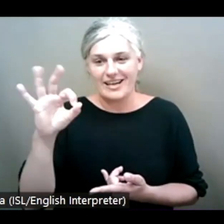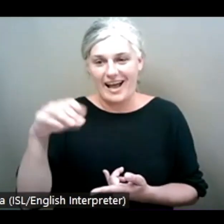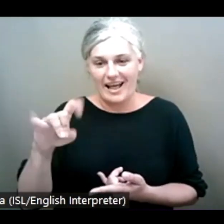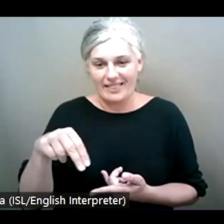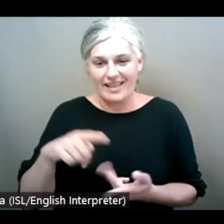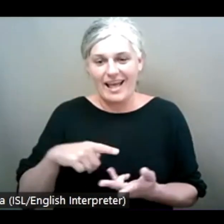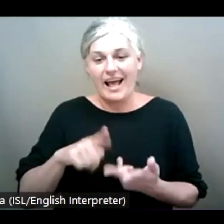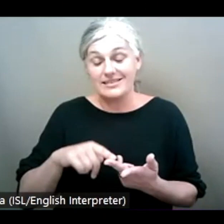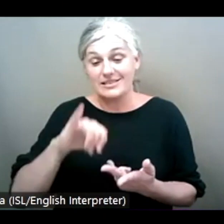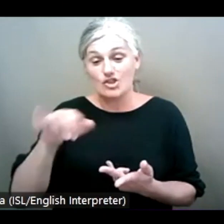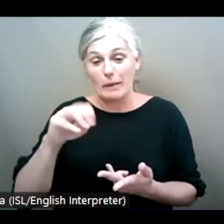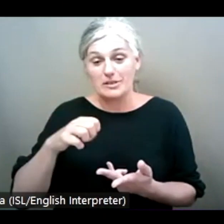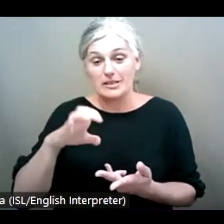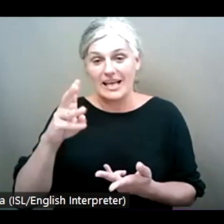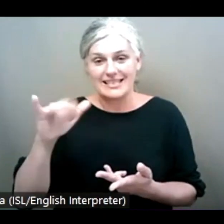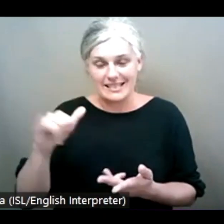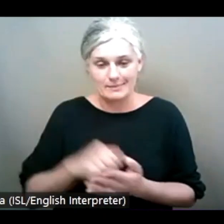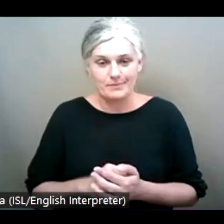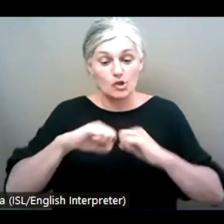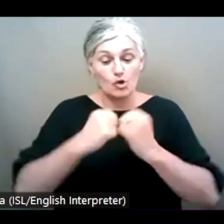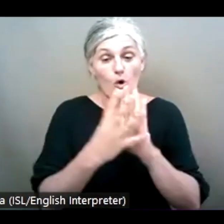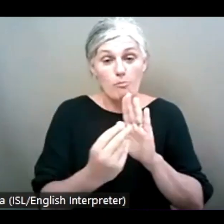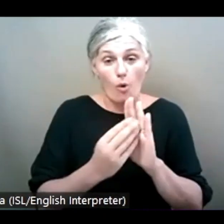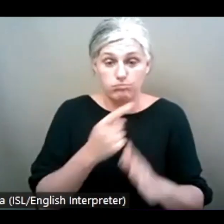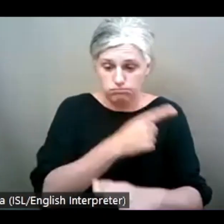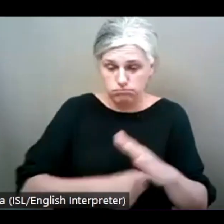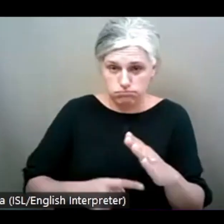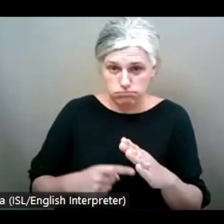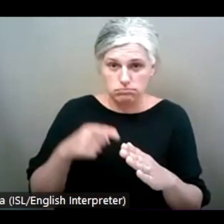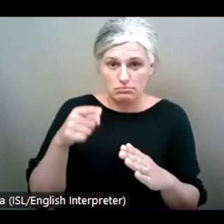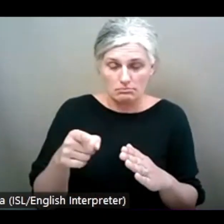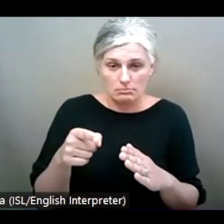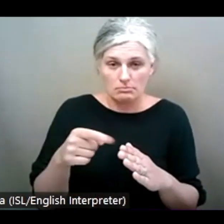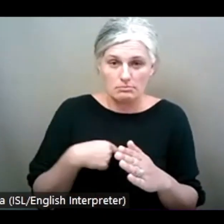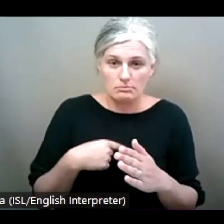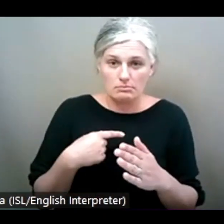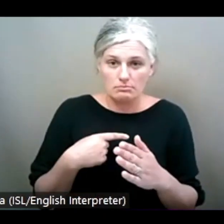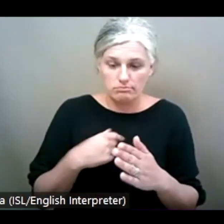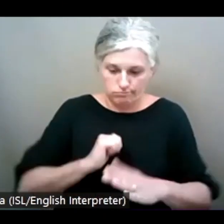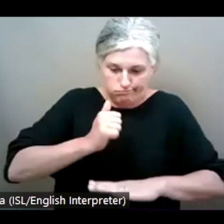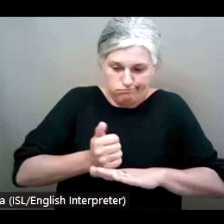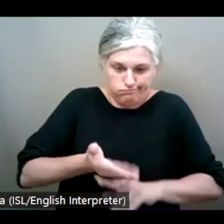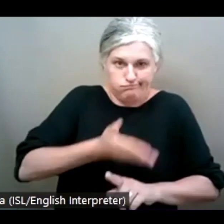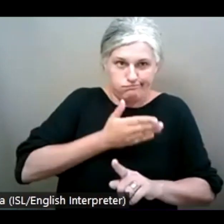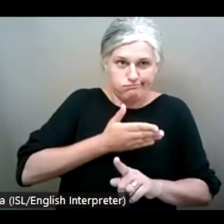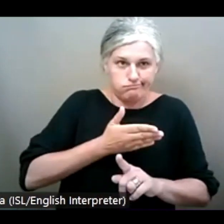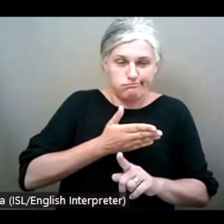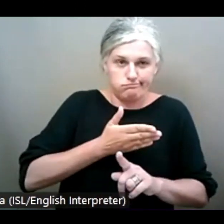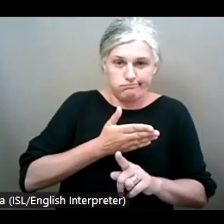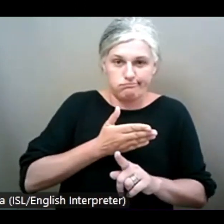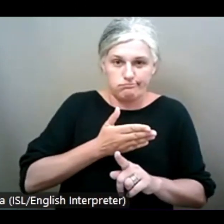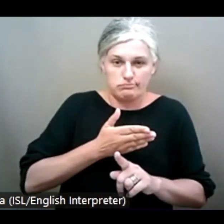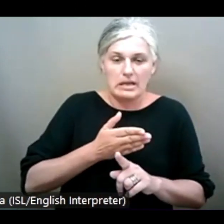The social model of disability has done much of the successes of the global disability